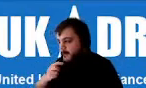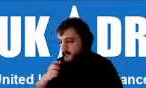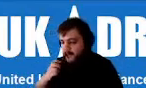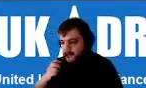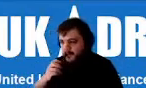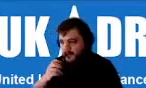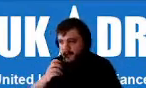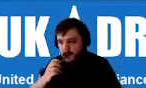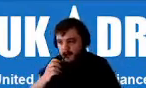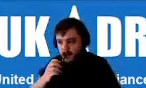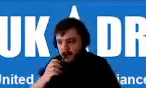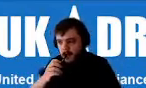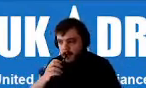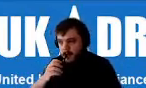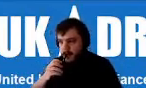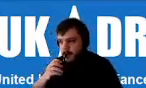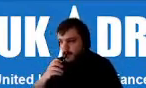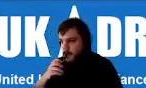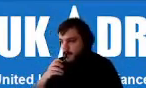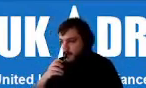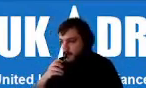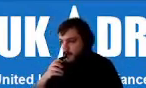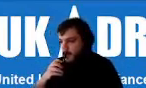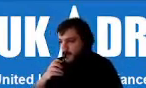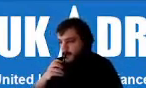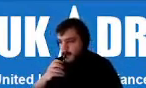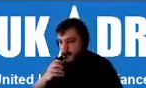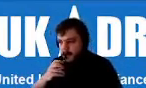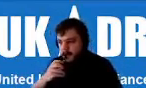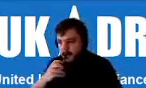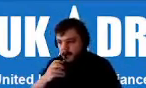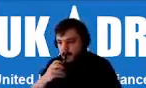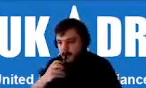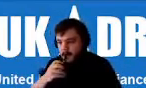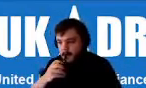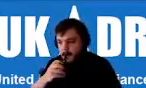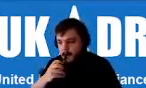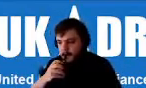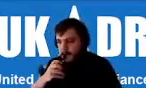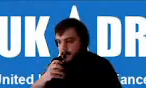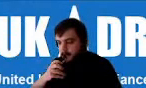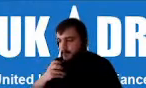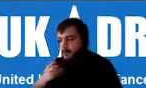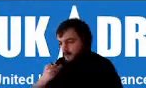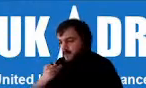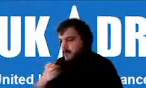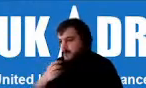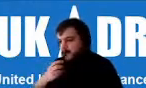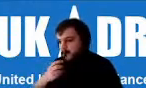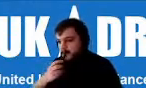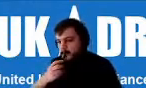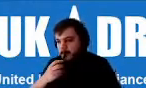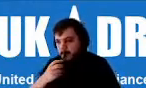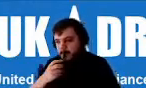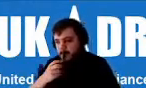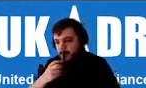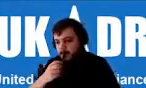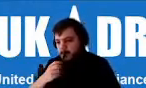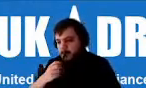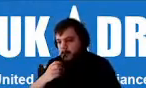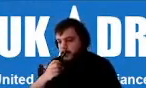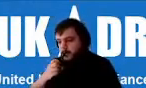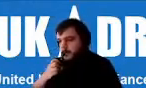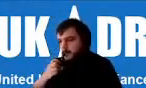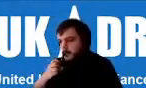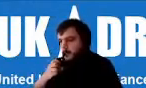get. Which is why it's very hard to quantify. We spent so much and we saved so much. It also involves